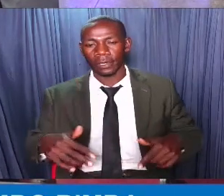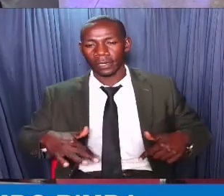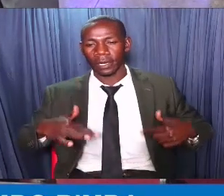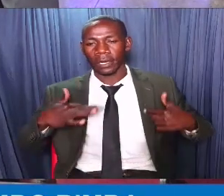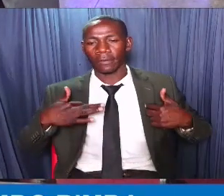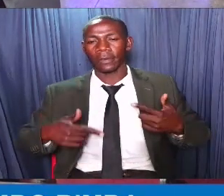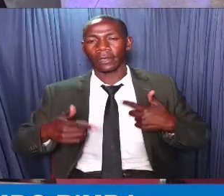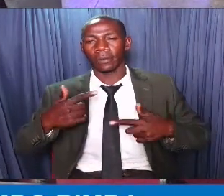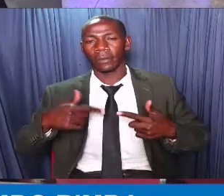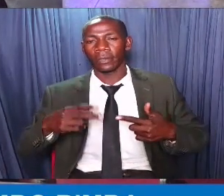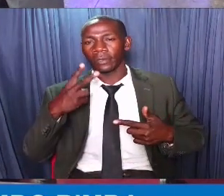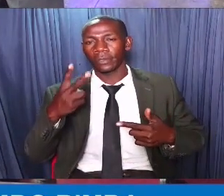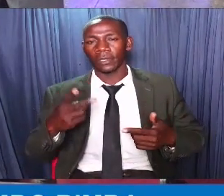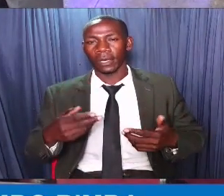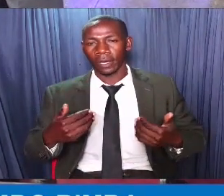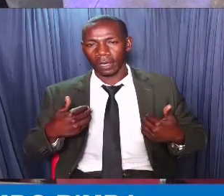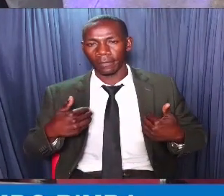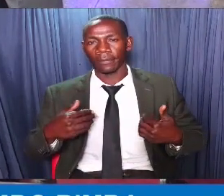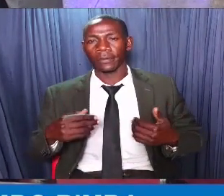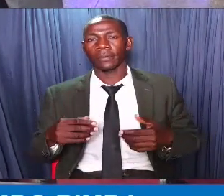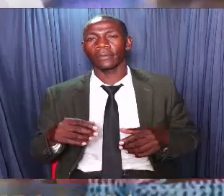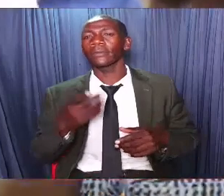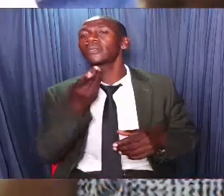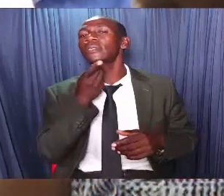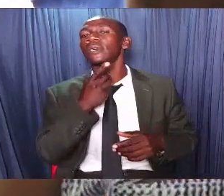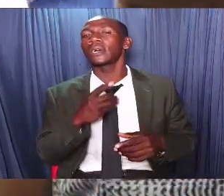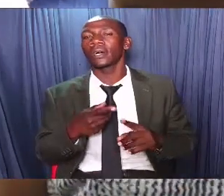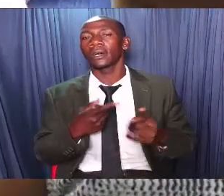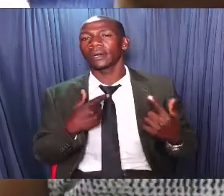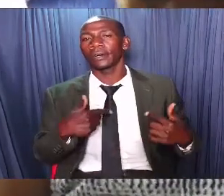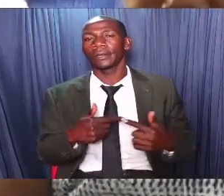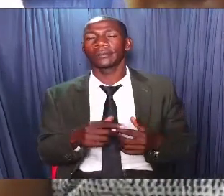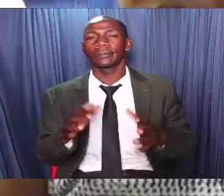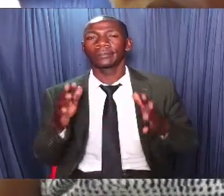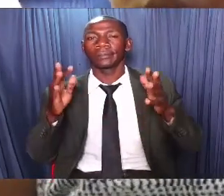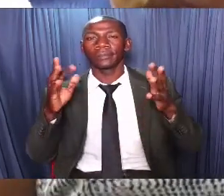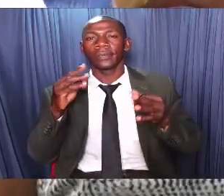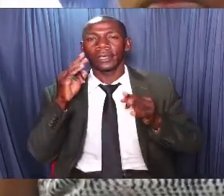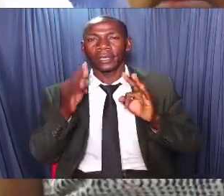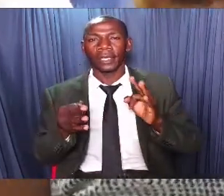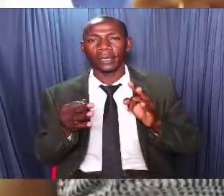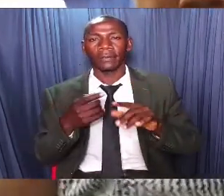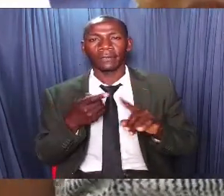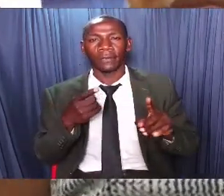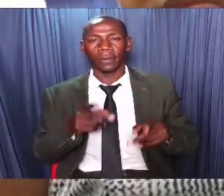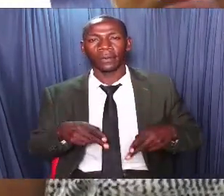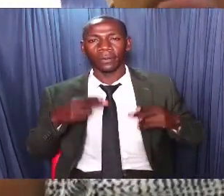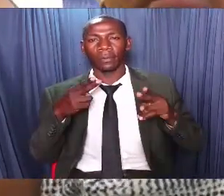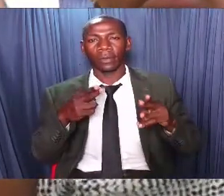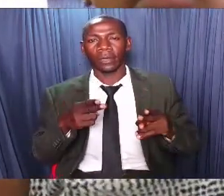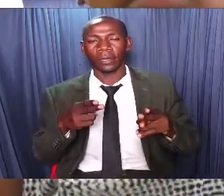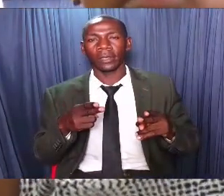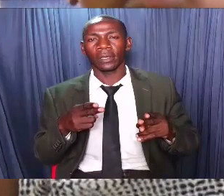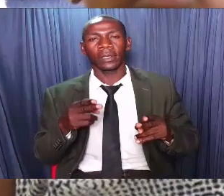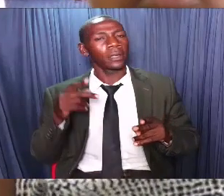the wellness. Utaona umepata haja ya moyo. You'll see yourself getting your heart inside. Ikiwa ni la mwanadamu. If it is of a man. Ni